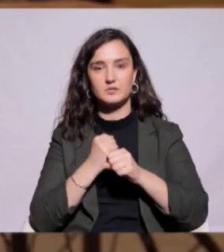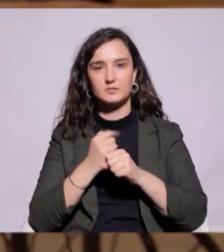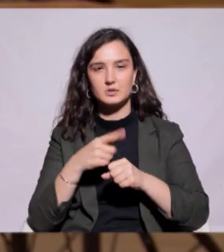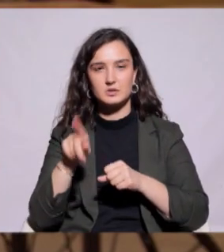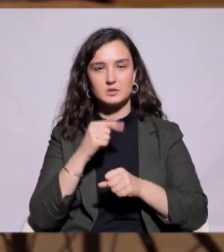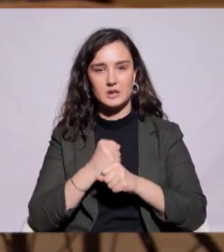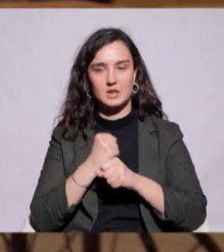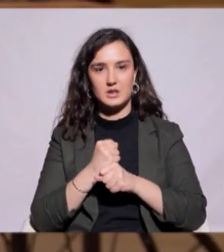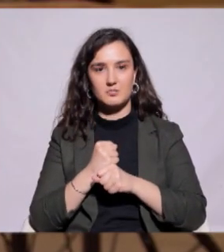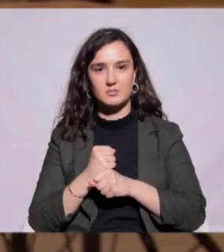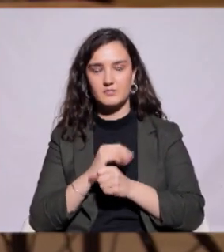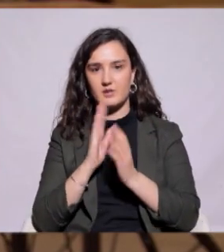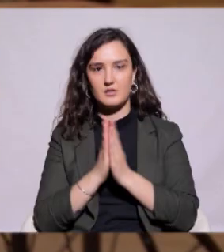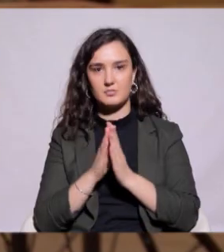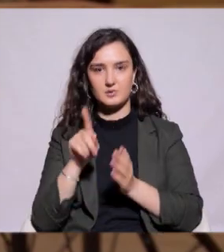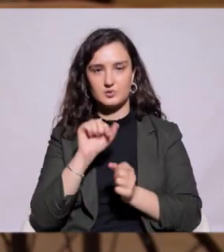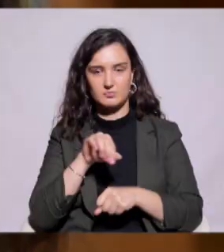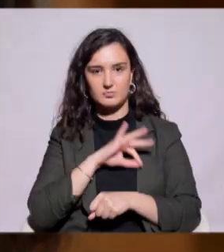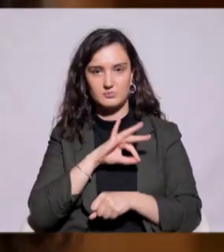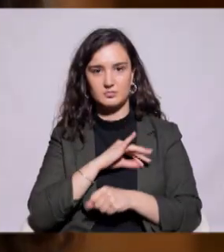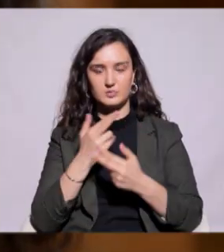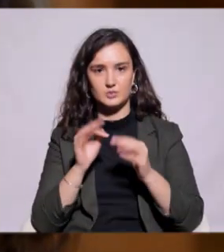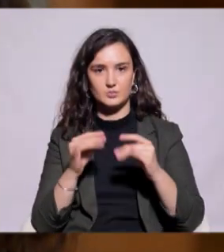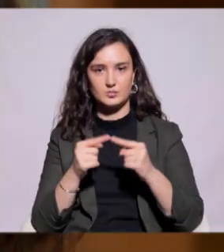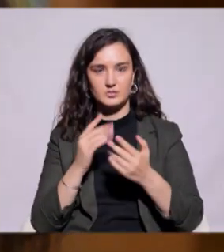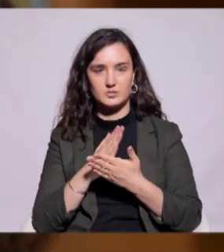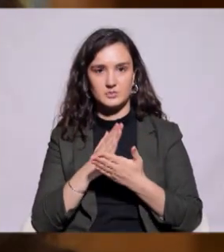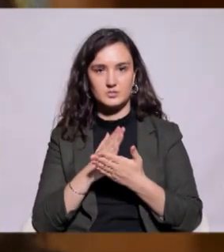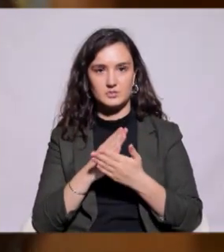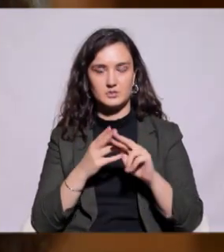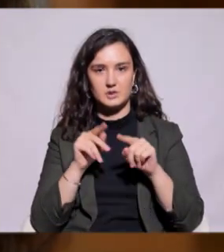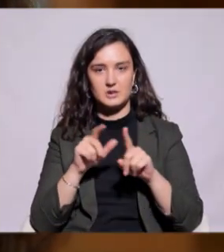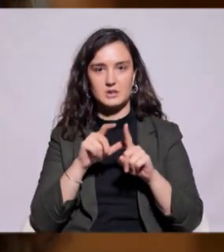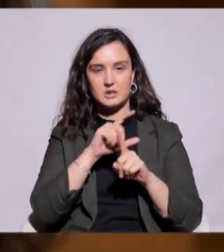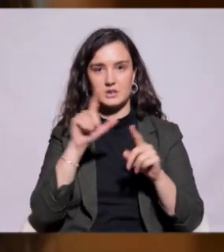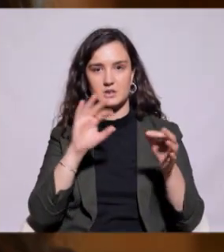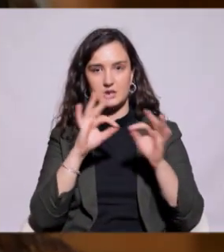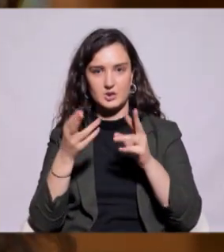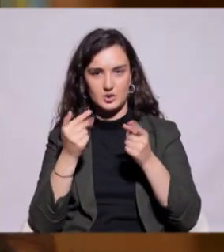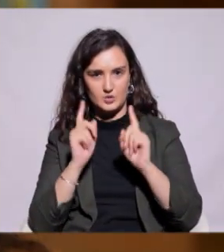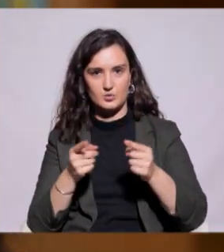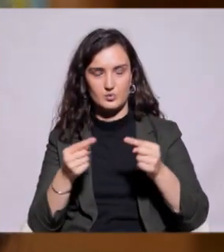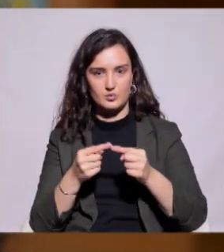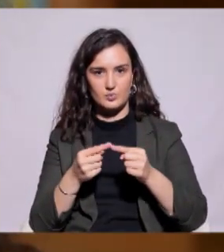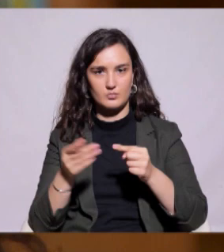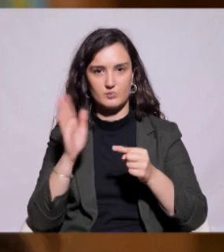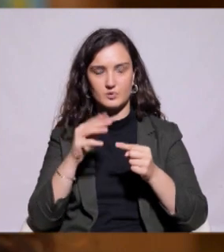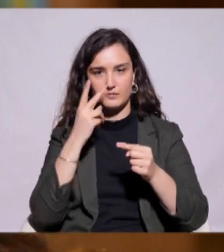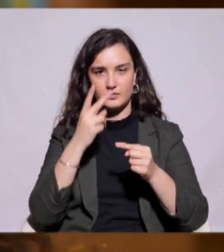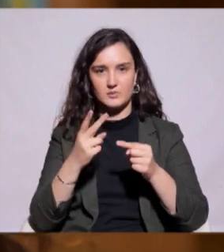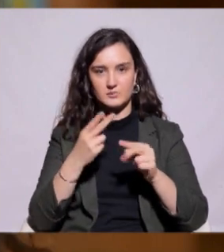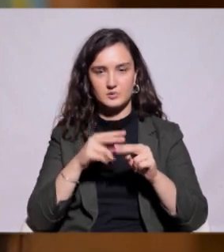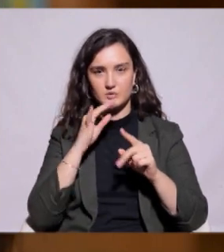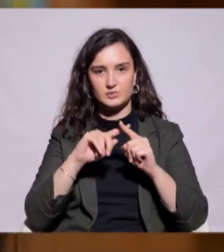build things that everyone can use. You are absolutely right, Mr. Carter. This sentence is true. Let's have a look at